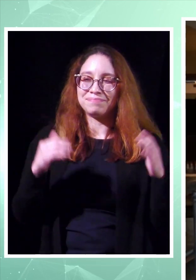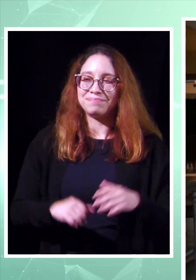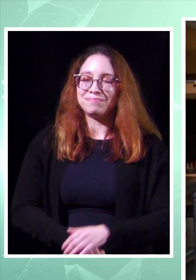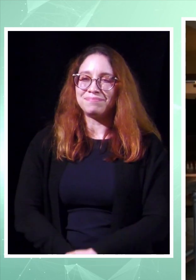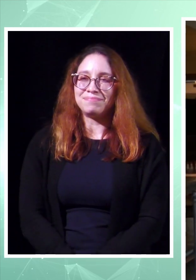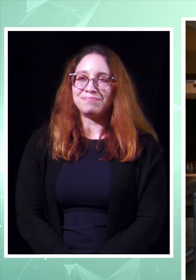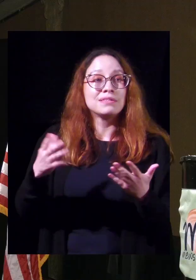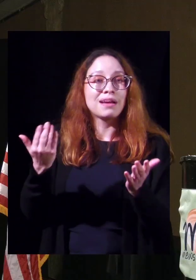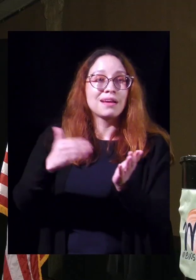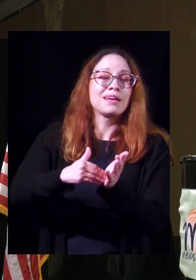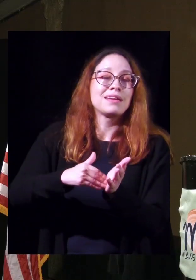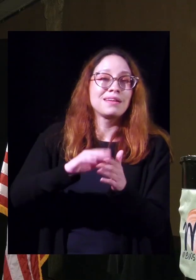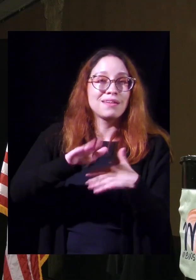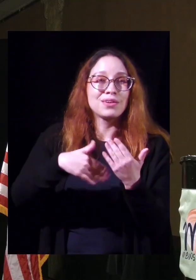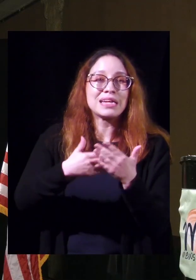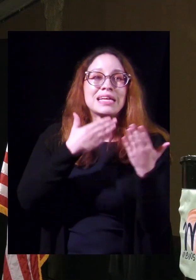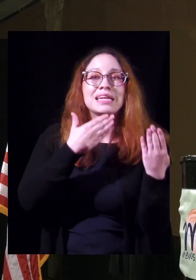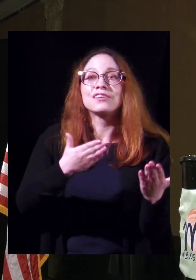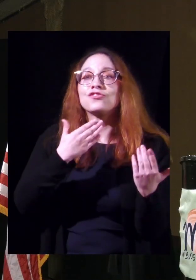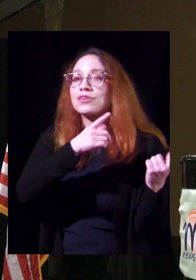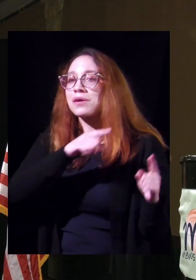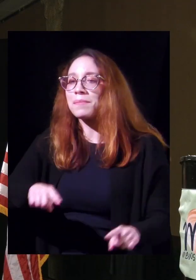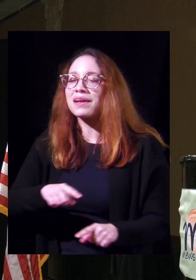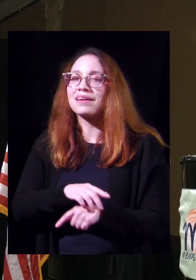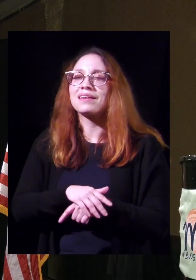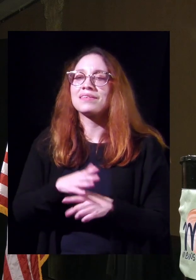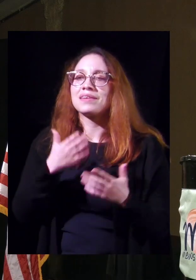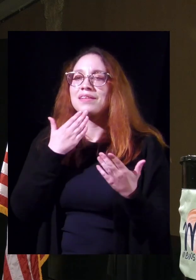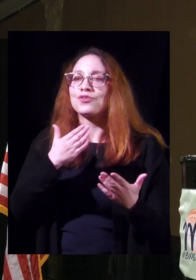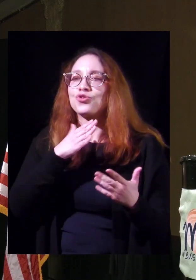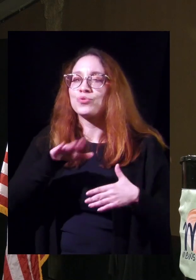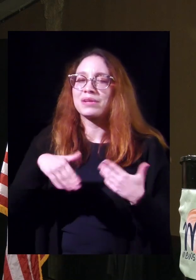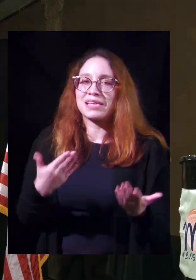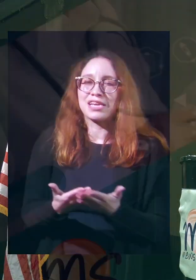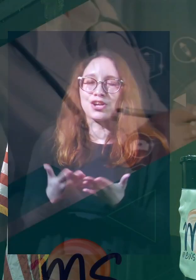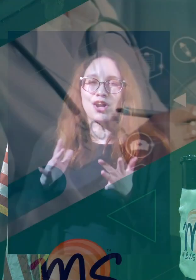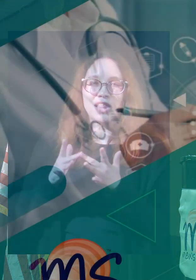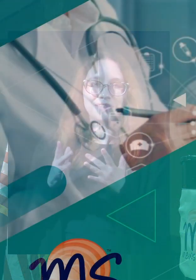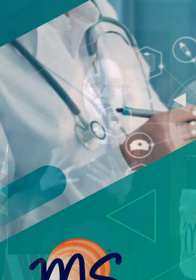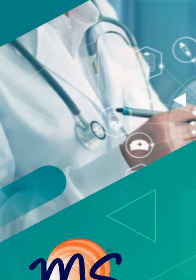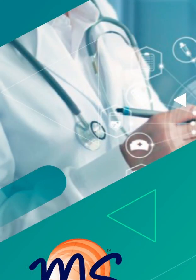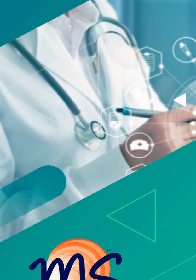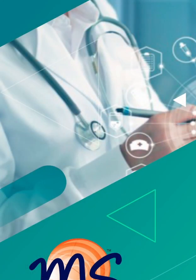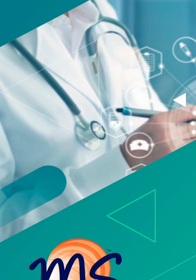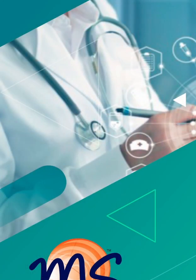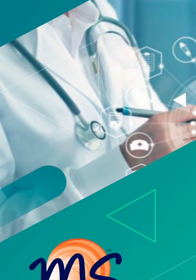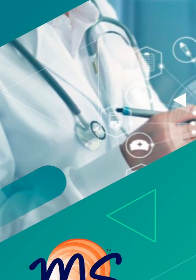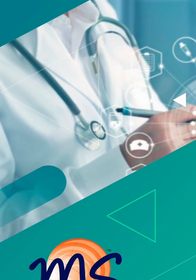Thank you again. Bye-bye. Everybody, thank you very much for coming, and thank you all for being online. Bye-bye.